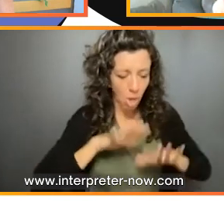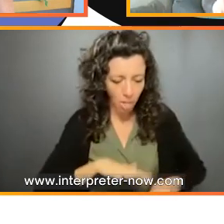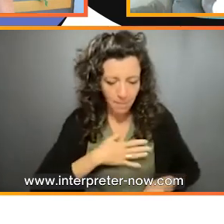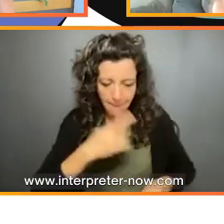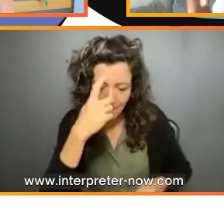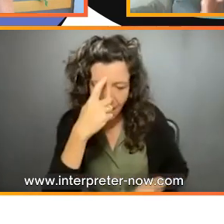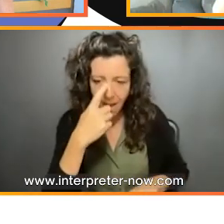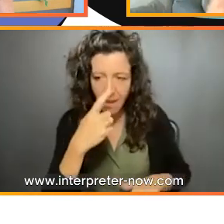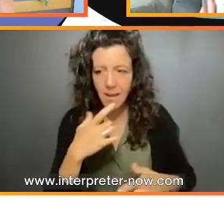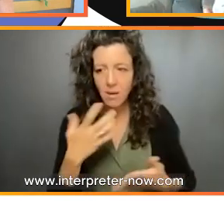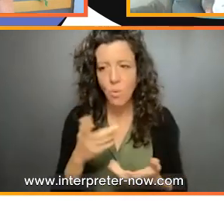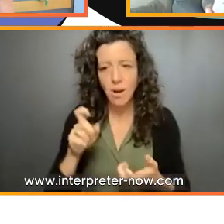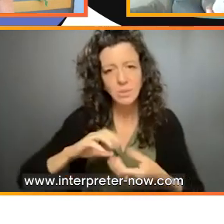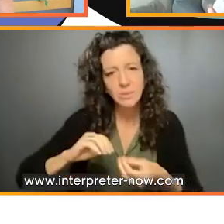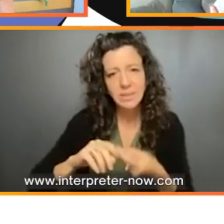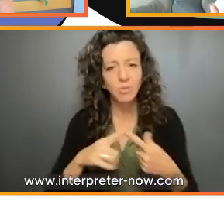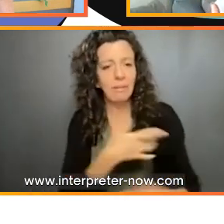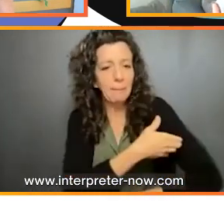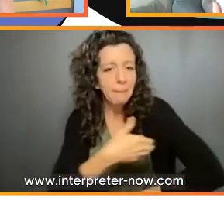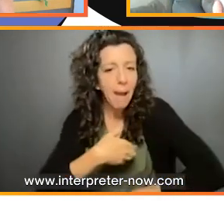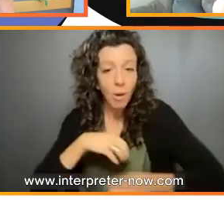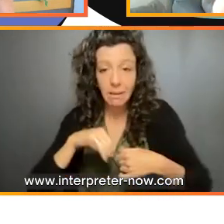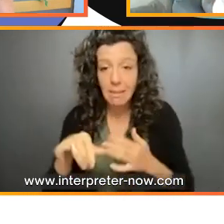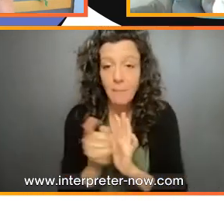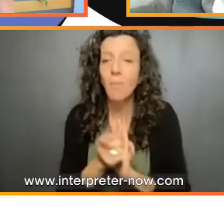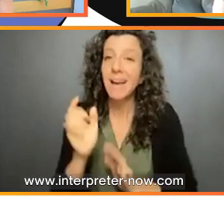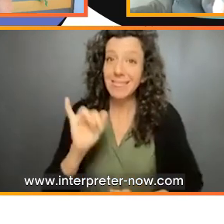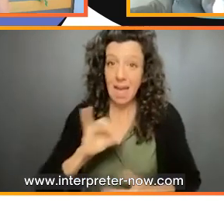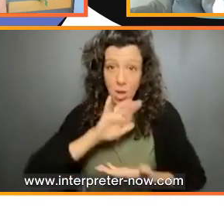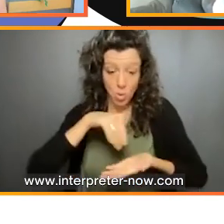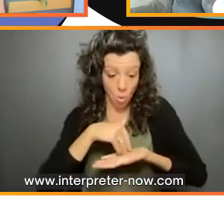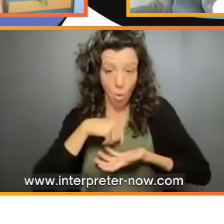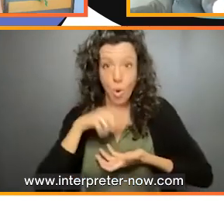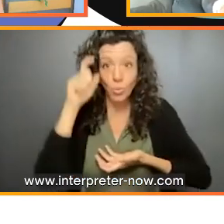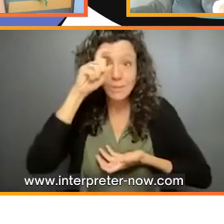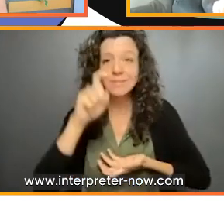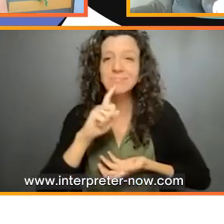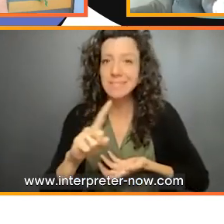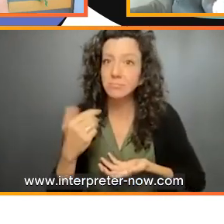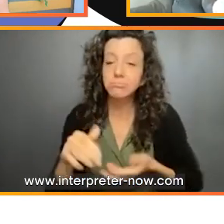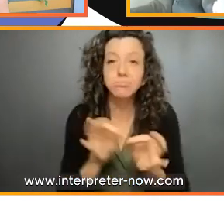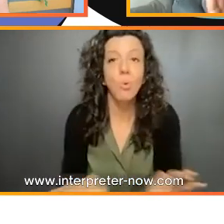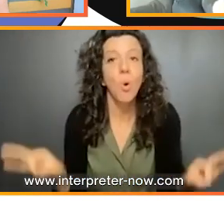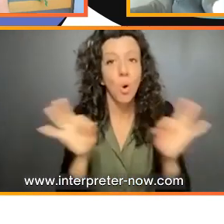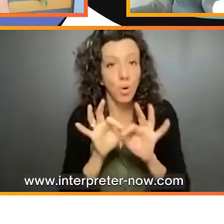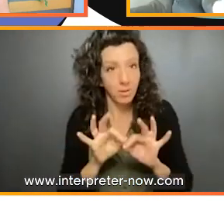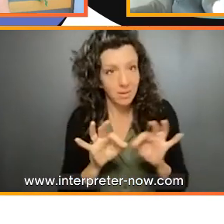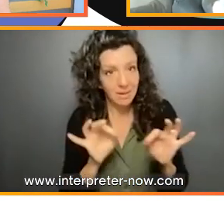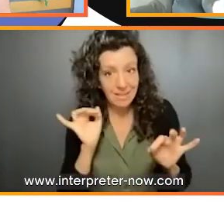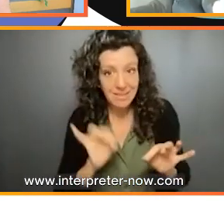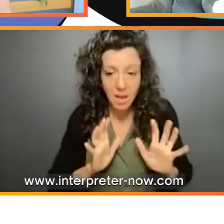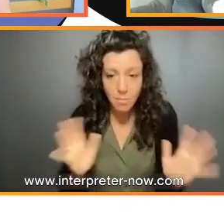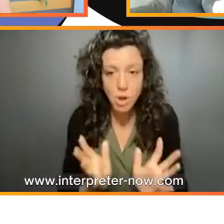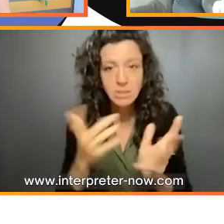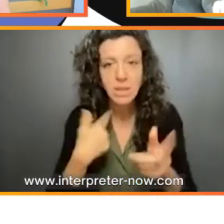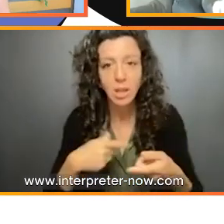What do I need to do to calm and settle my mind? What do I need to say to feel empowered in this moment? Our core wisdom is